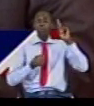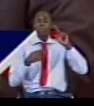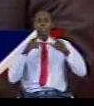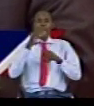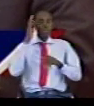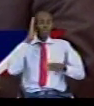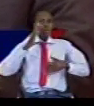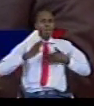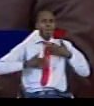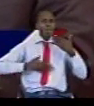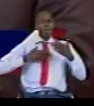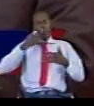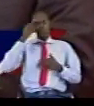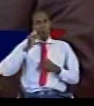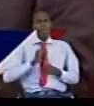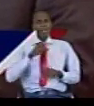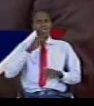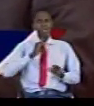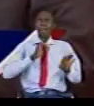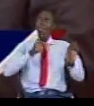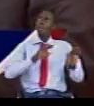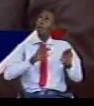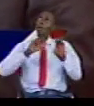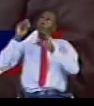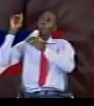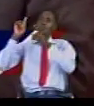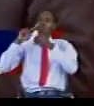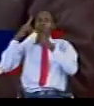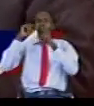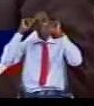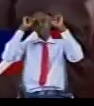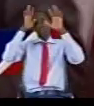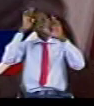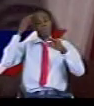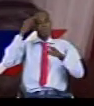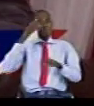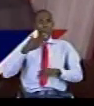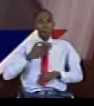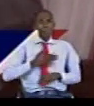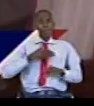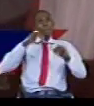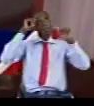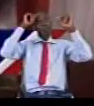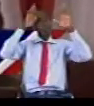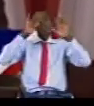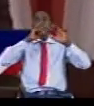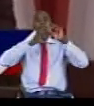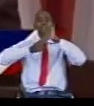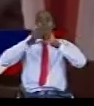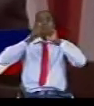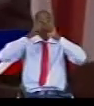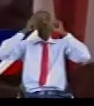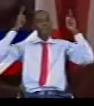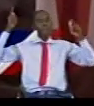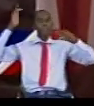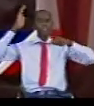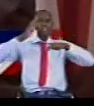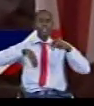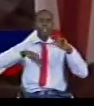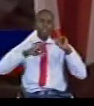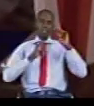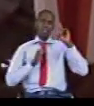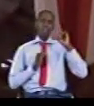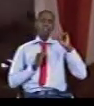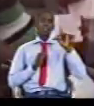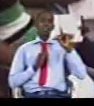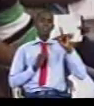I said, I go unto the Father, for my Father is greater than I. He's going